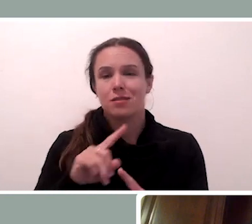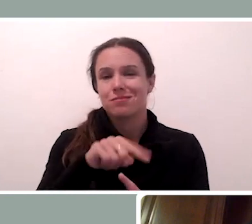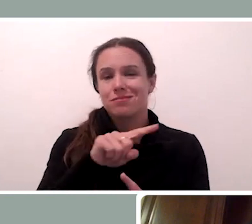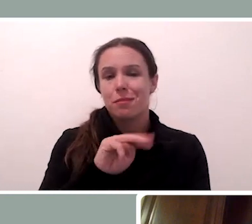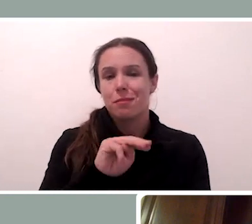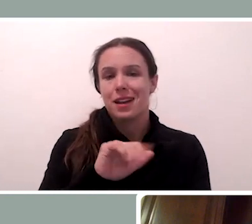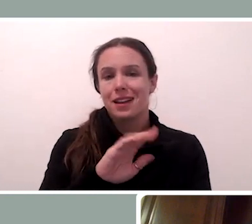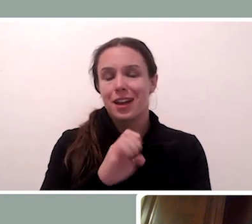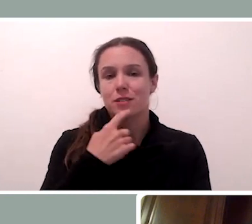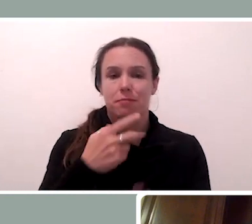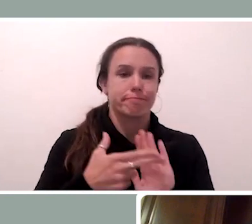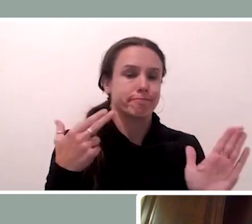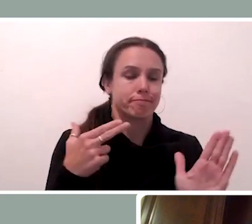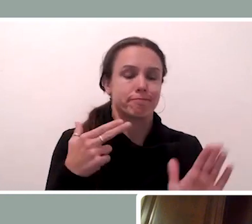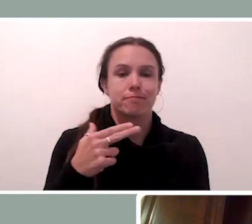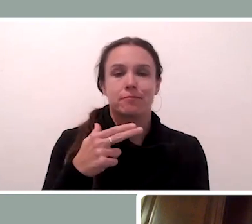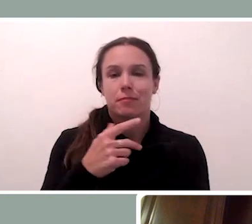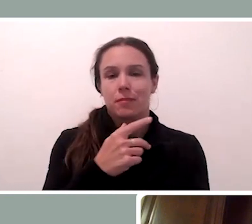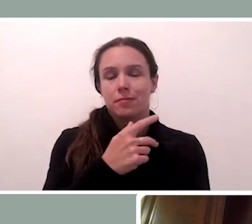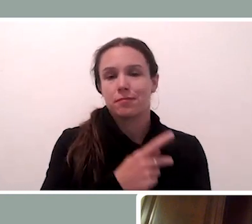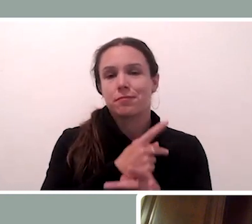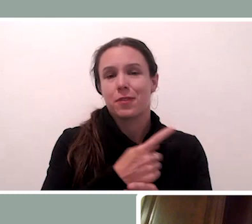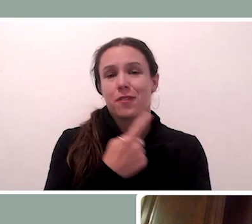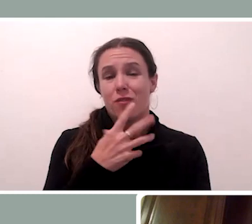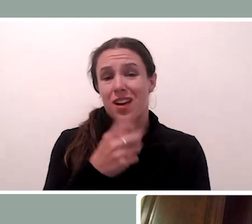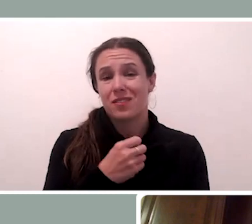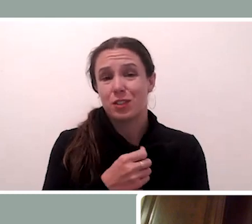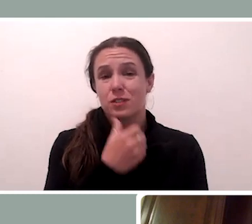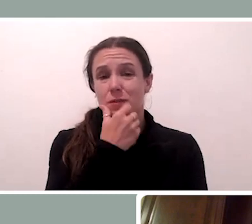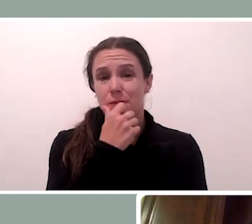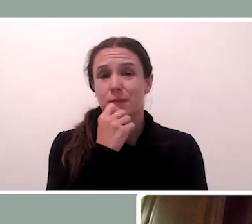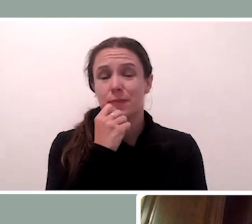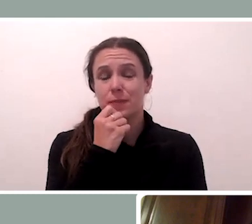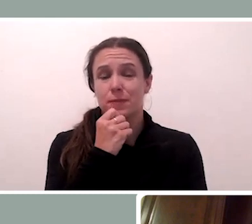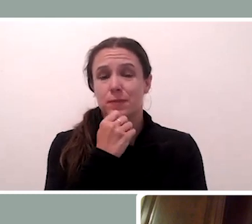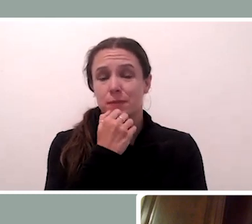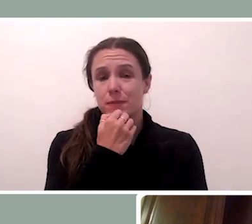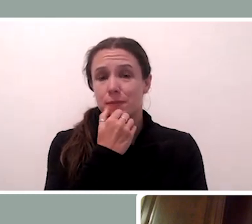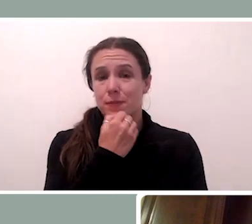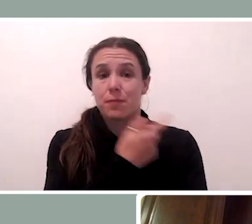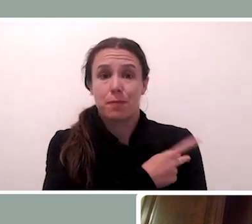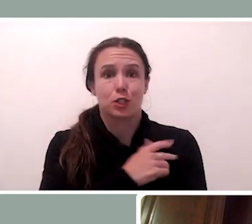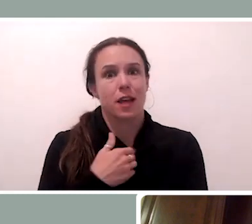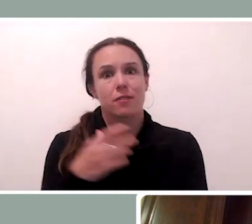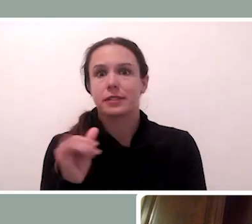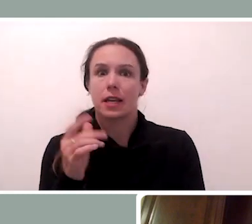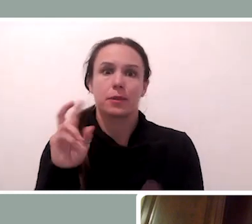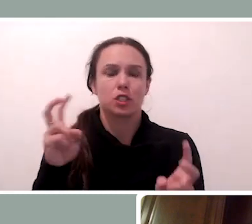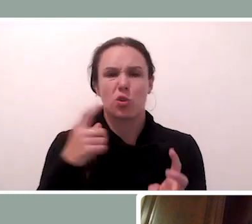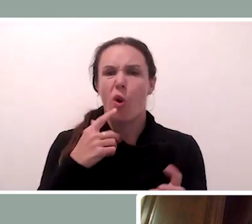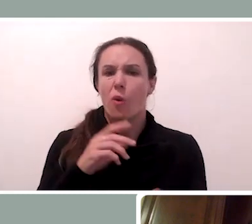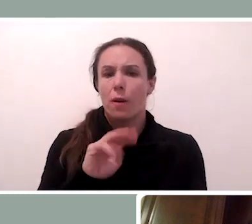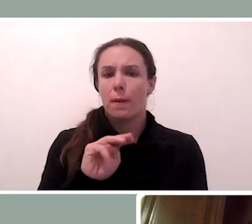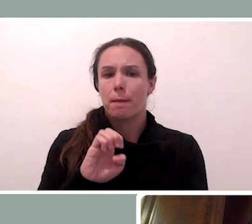years. So I've had patients who have kind of brought up the same question to me, that I got a letter from Medicare saying that I'm